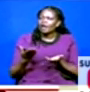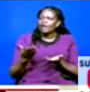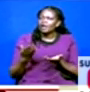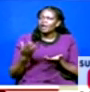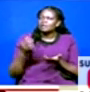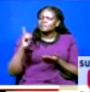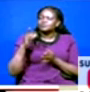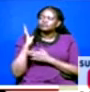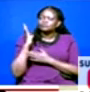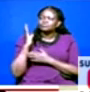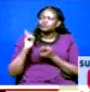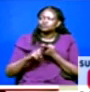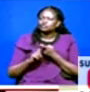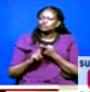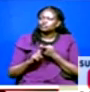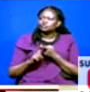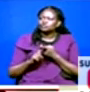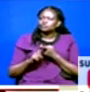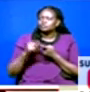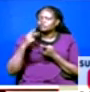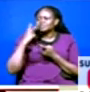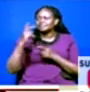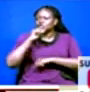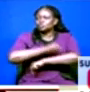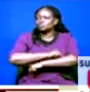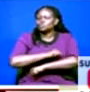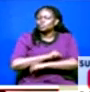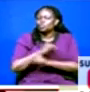ministry to check the schools with the